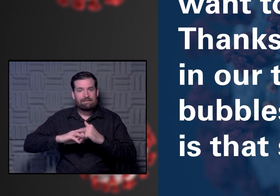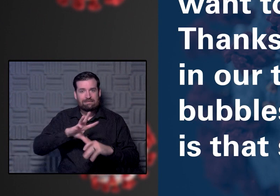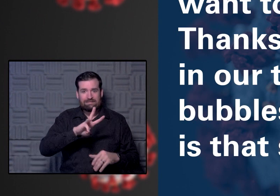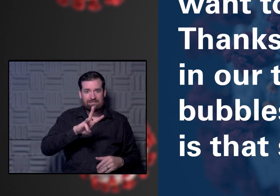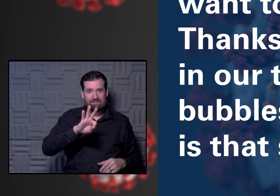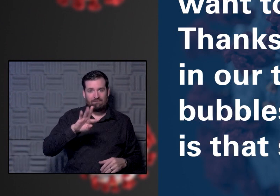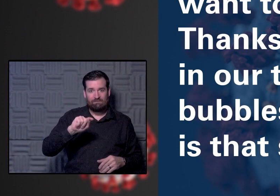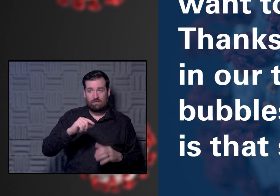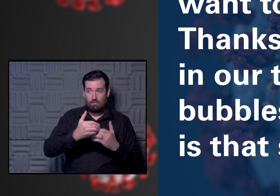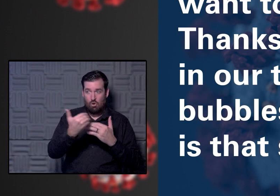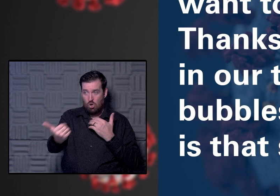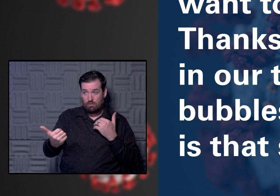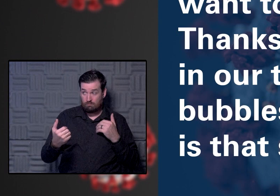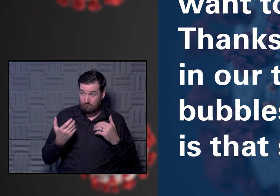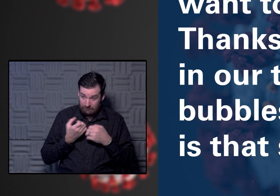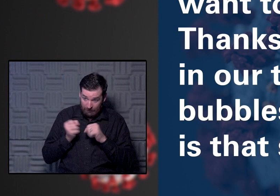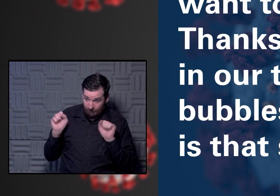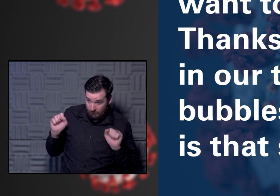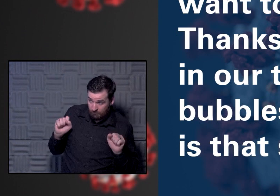are we safe?